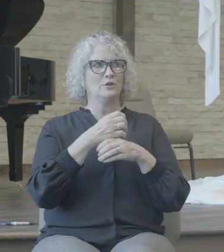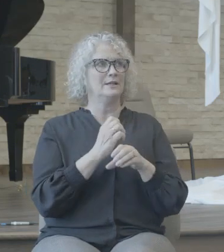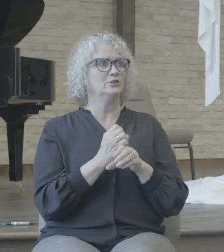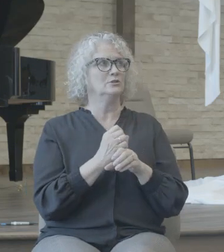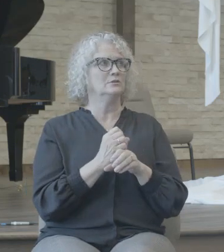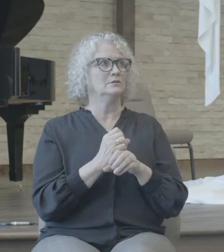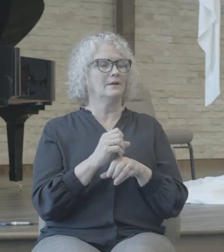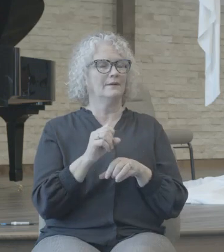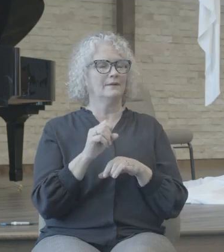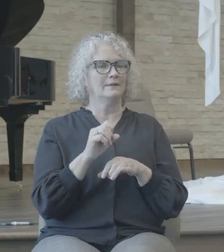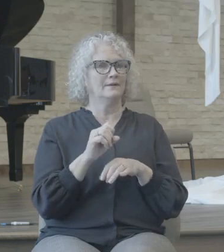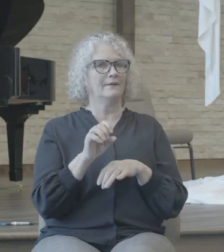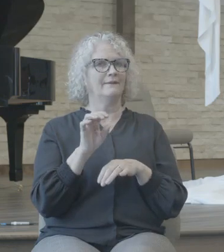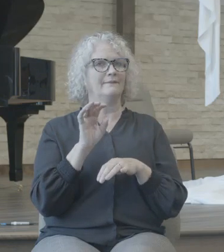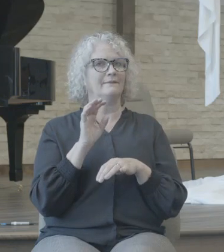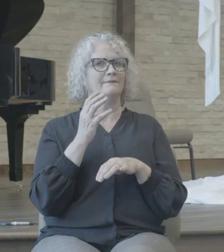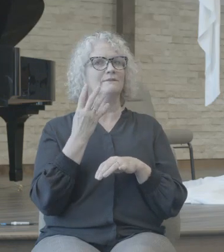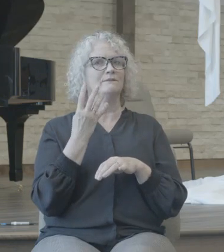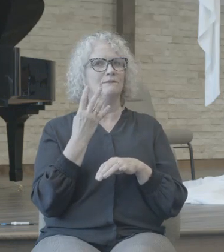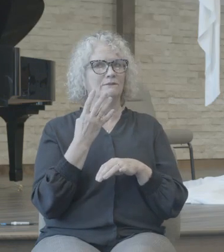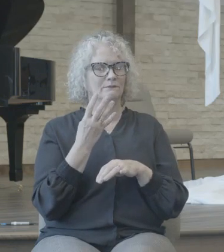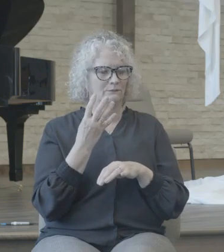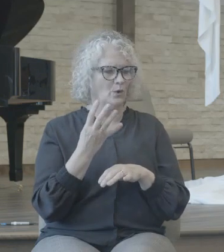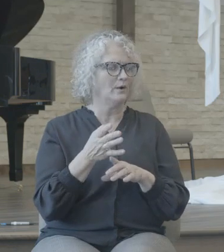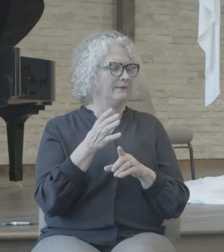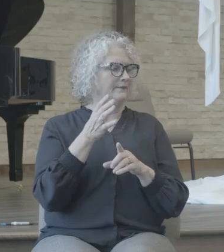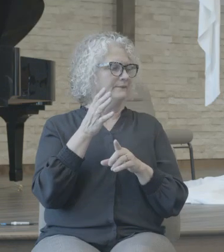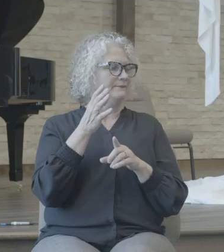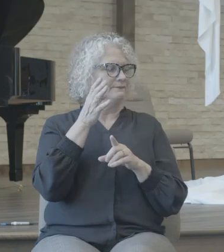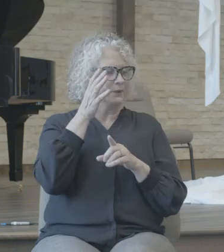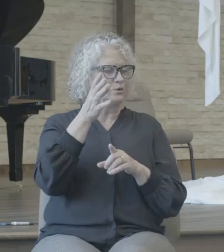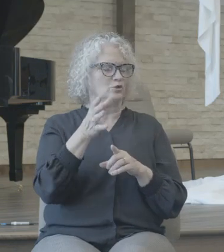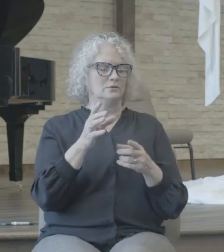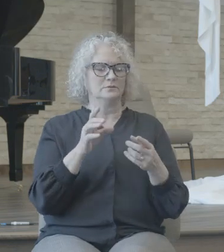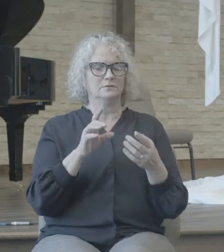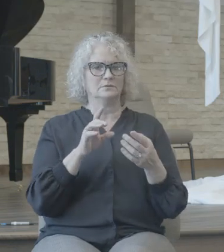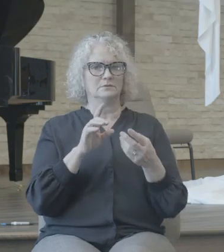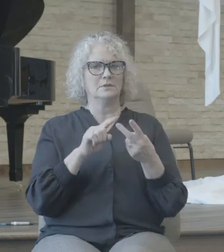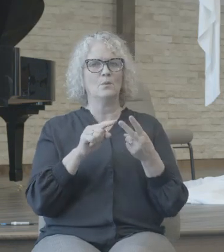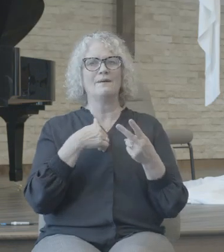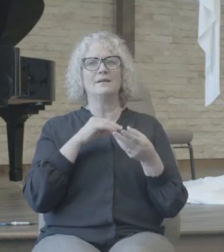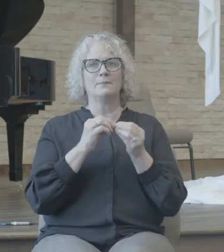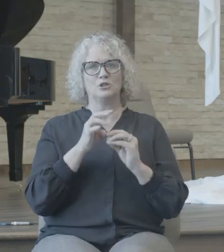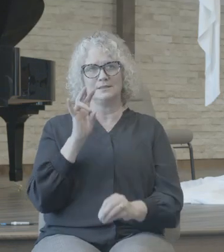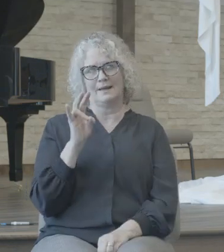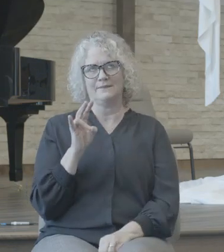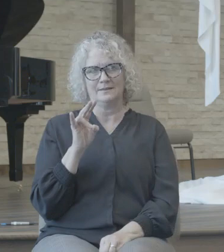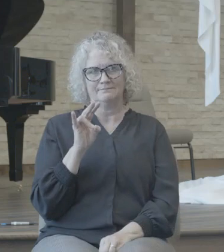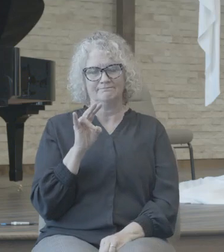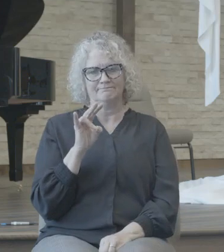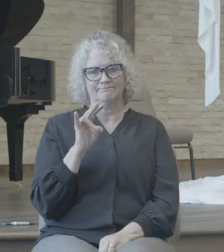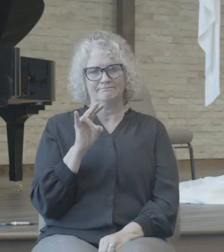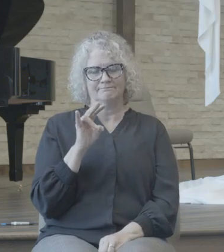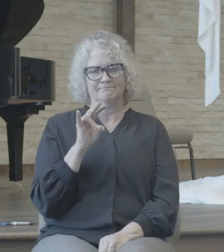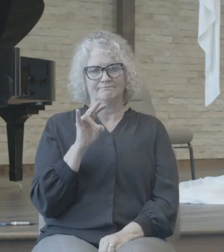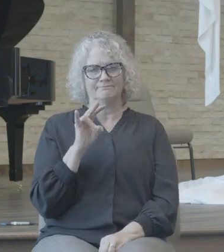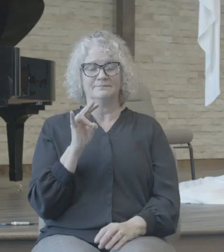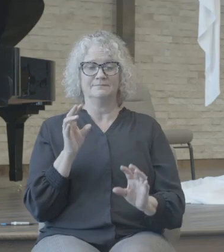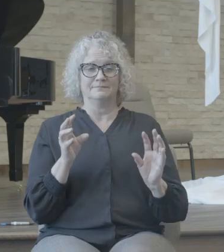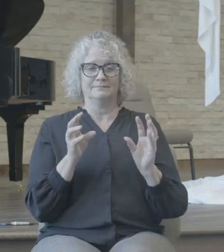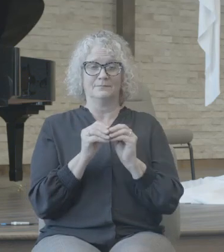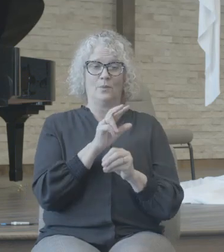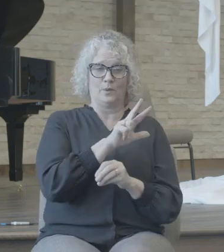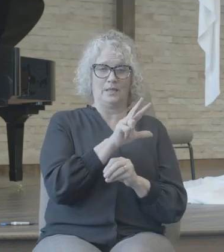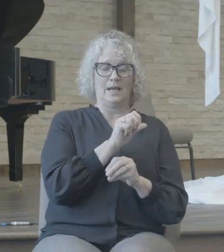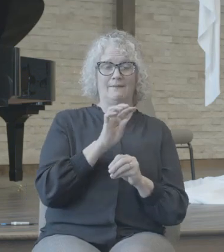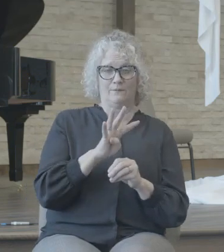The 4 beasts, the 4 creatures. And then we have the number 7. 7 is a compilation of the number 3 and 4.